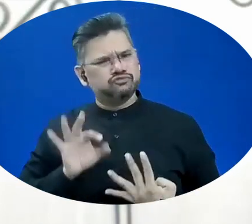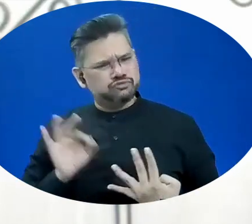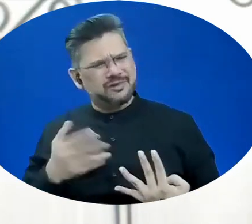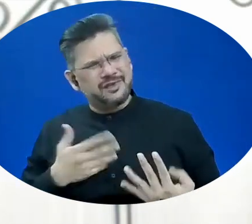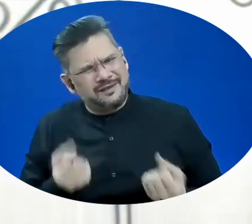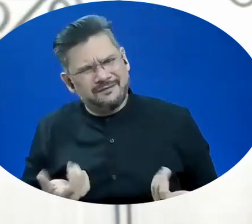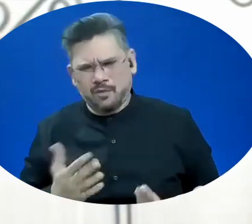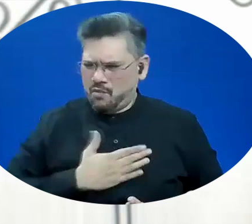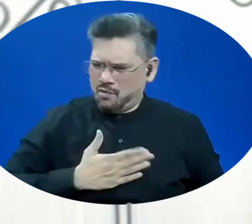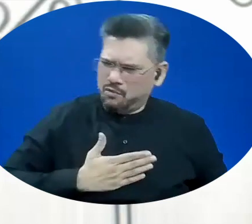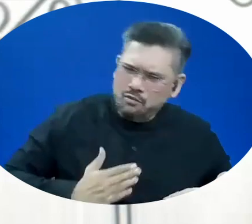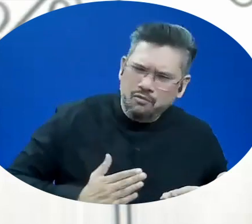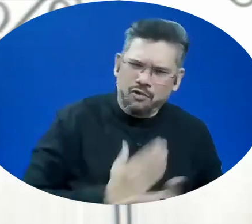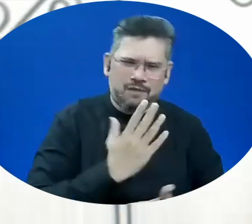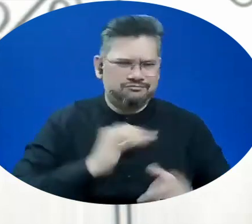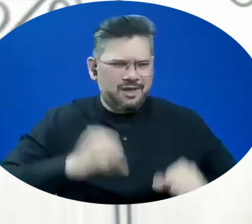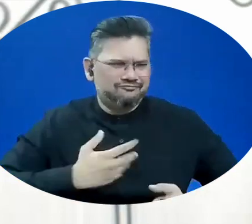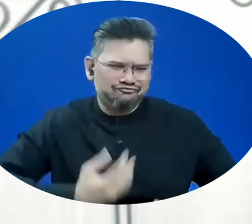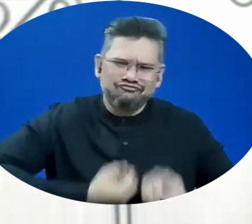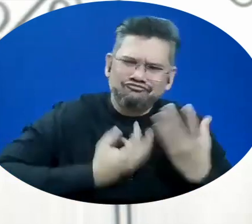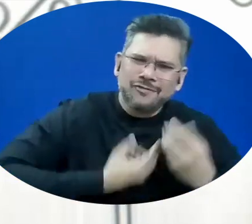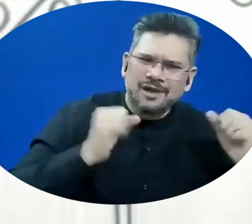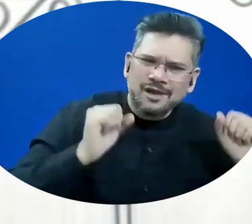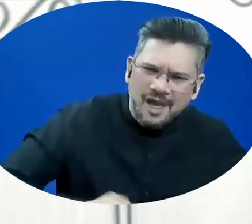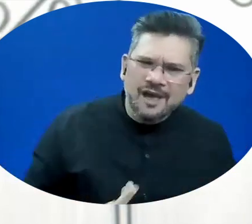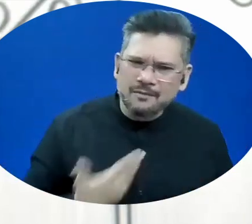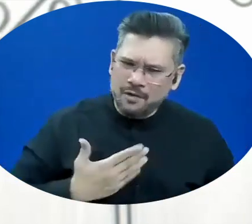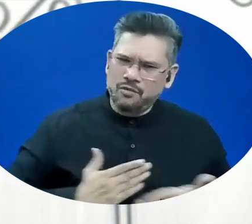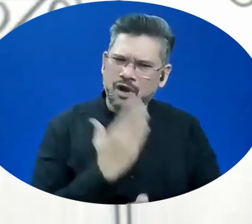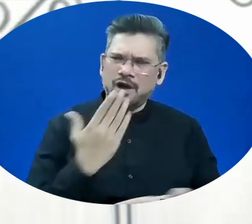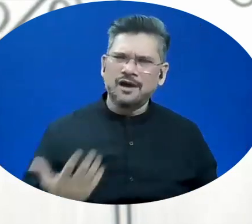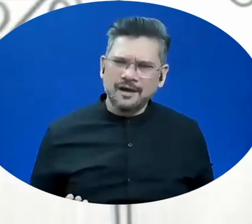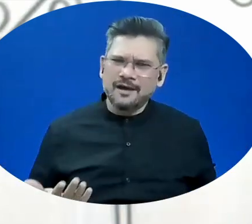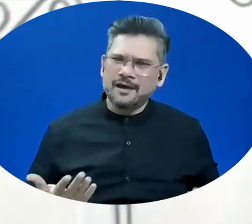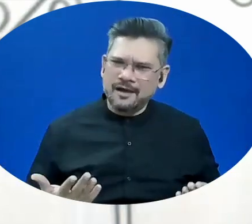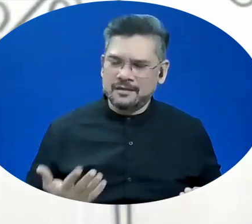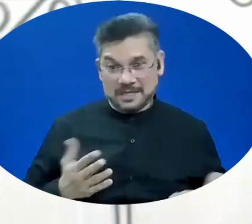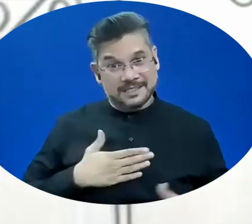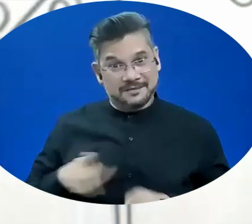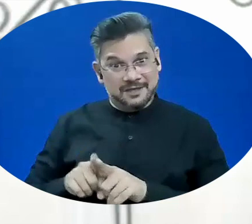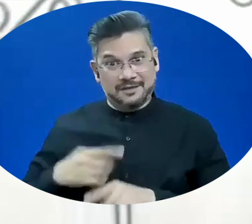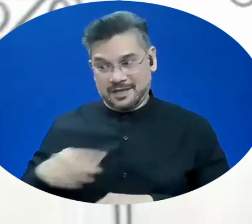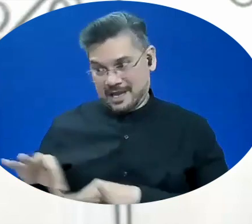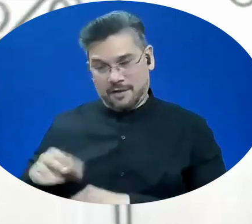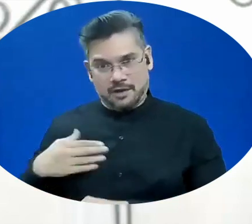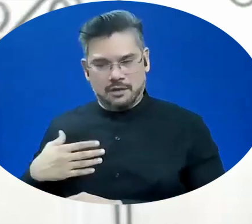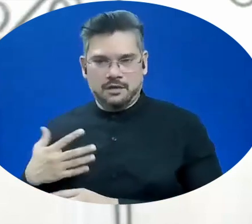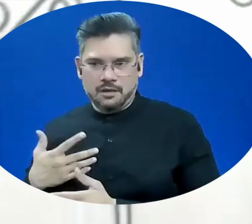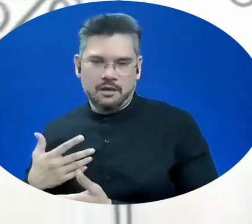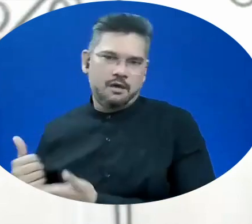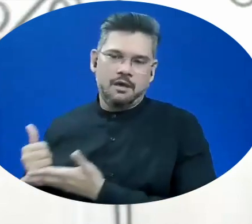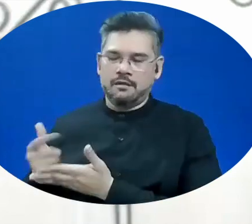a right to expression. It's a right to. For my husband, advocate for music